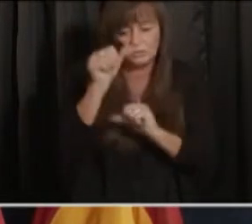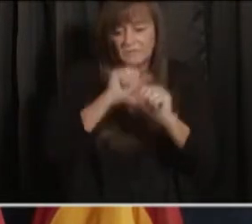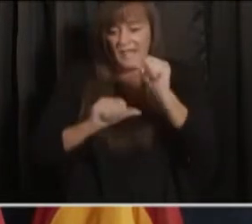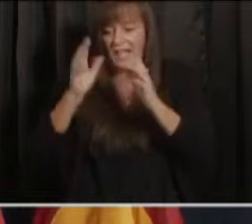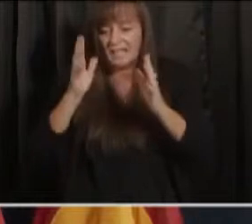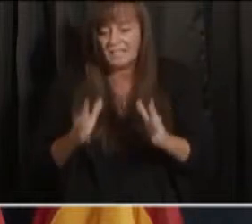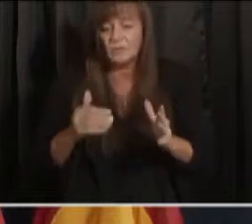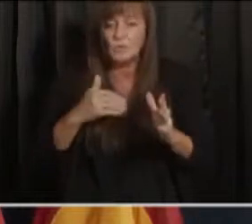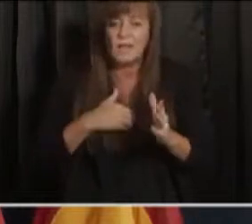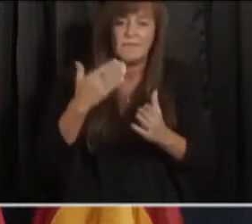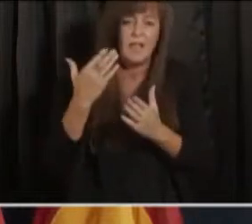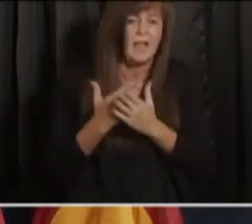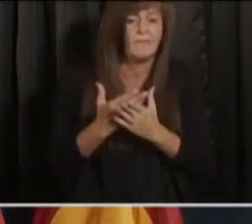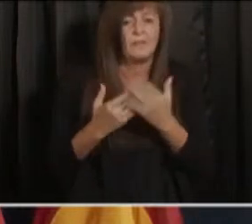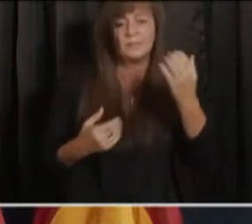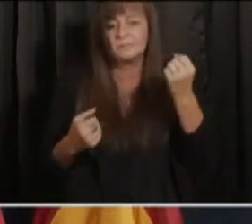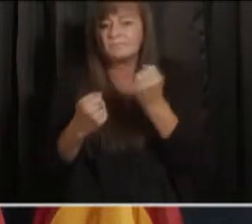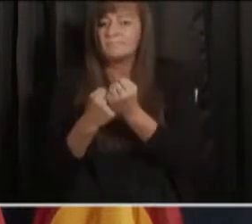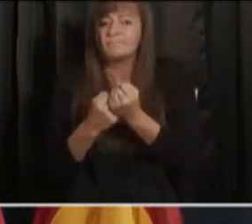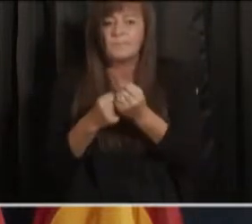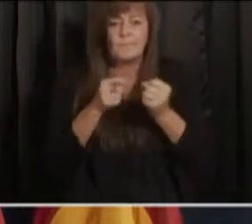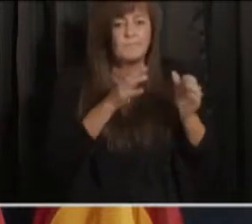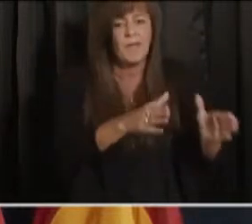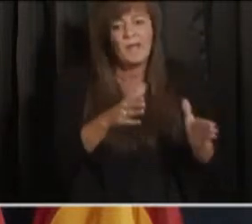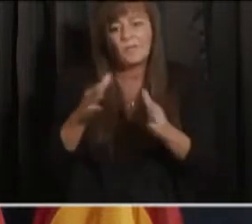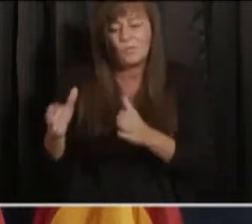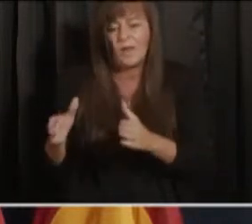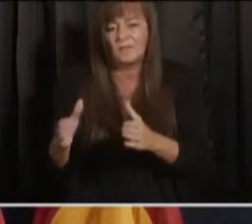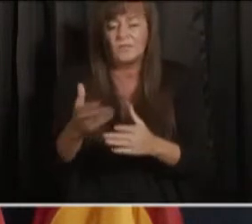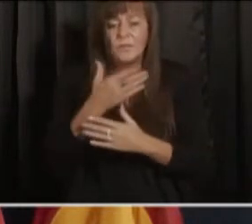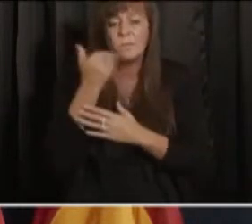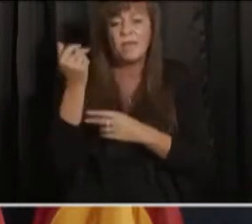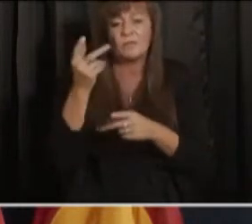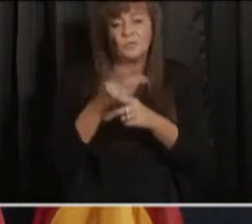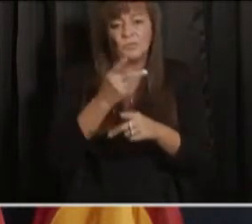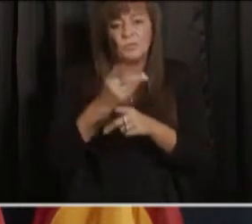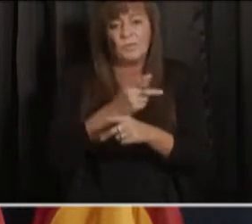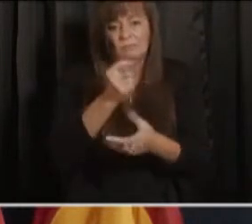evidence-based pathways and treatment protocols to best care for these kids.